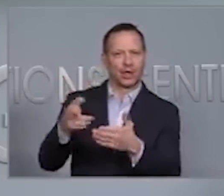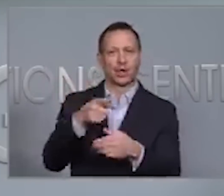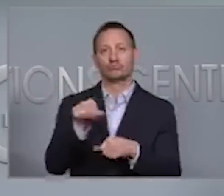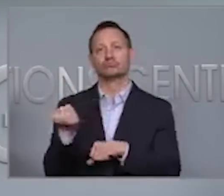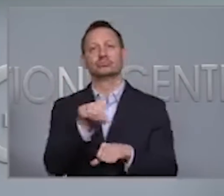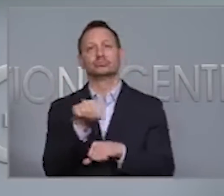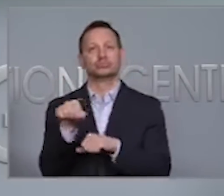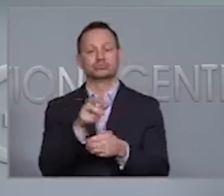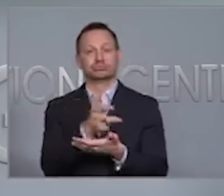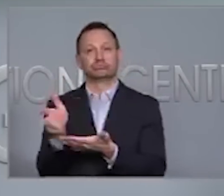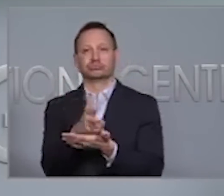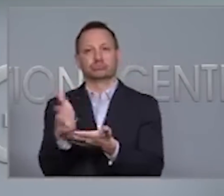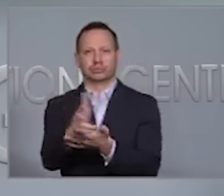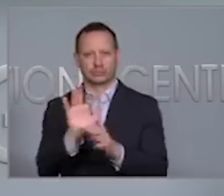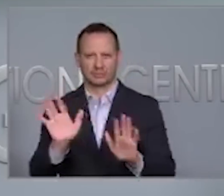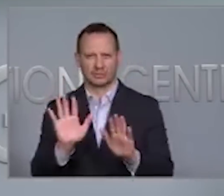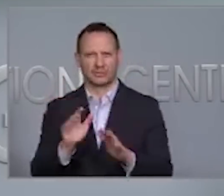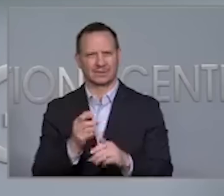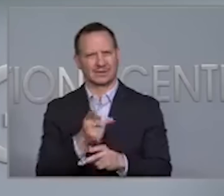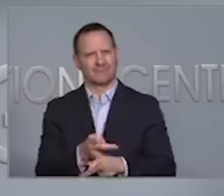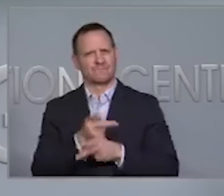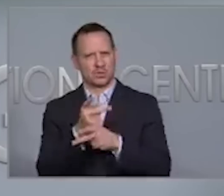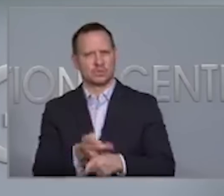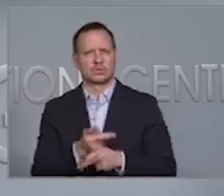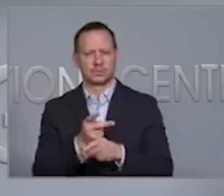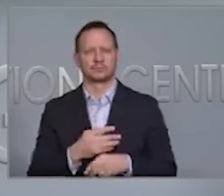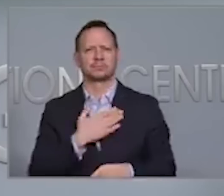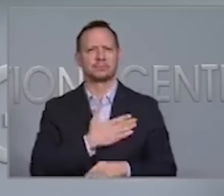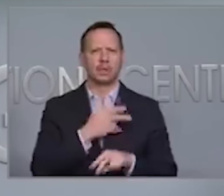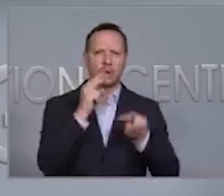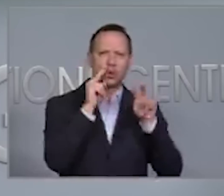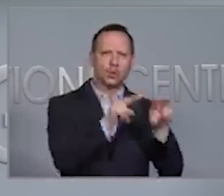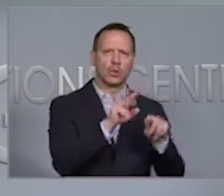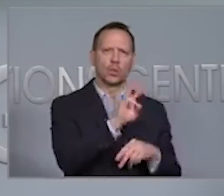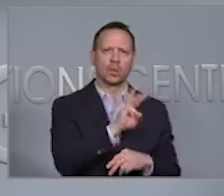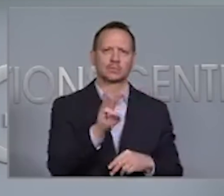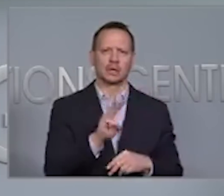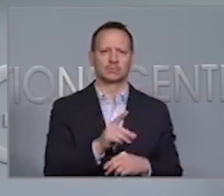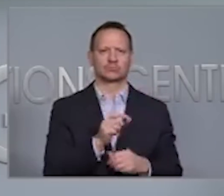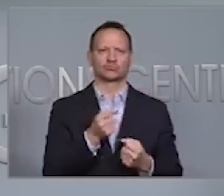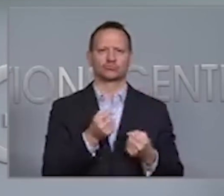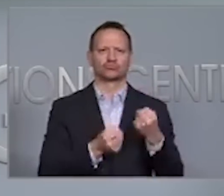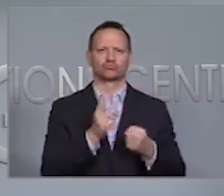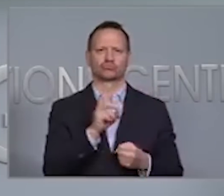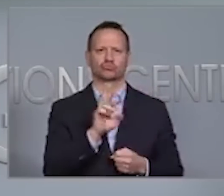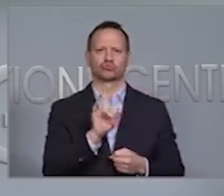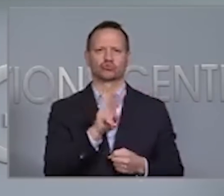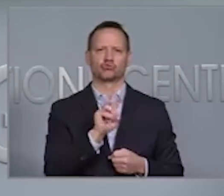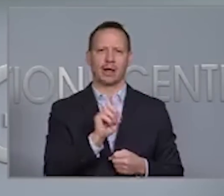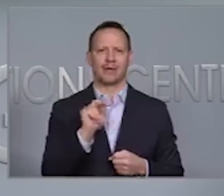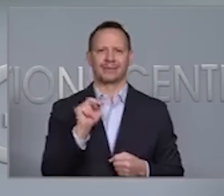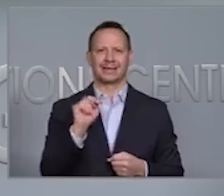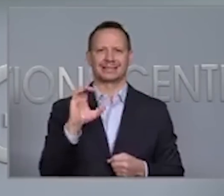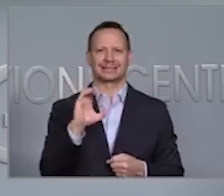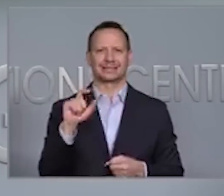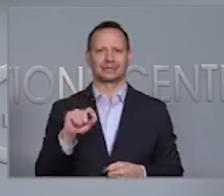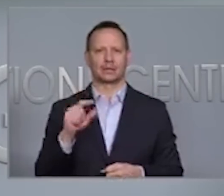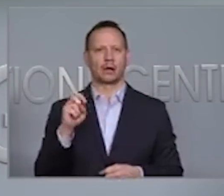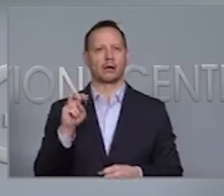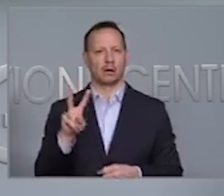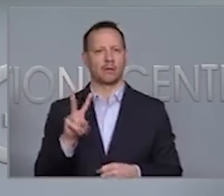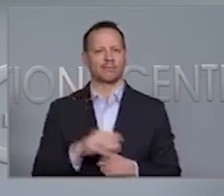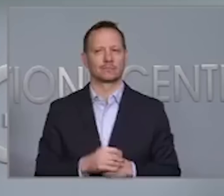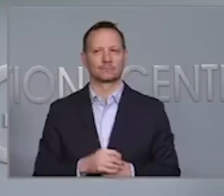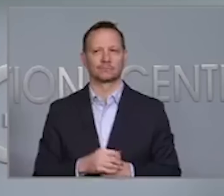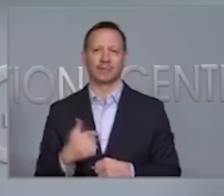As conditions improve, please check drivenc.gov for the latest travel information. We ask that you please stay home if you can